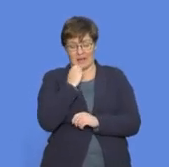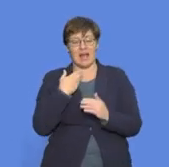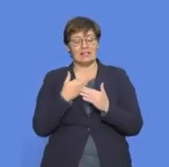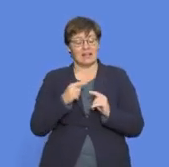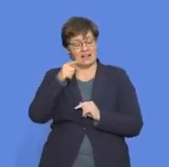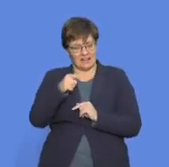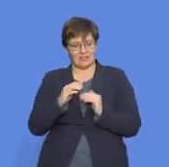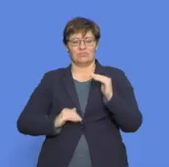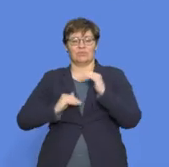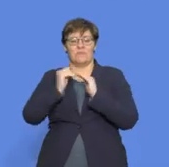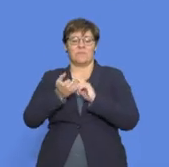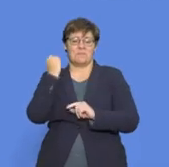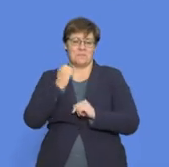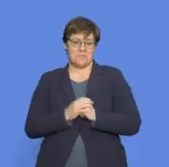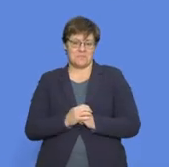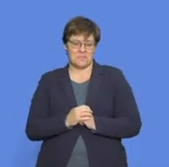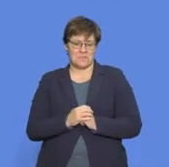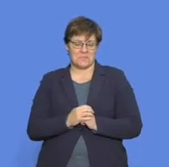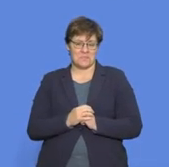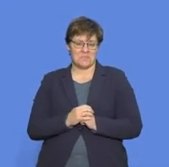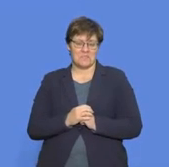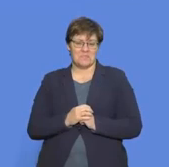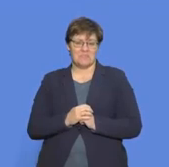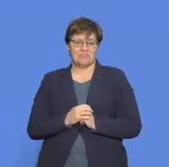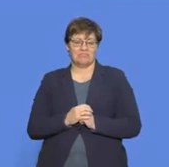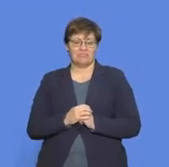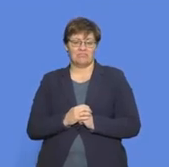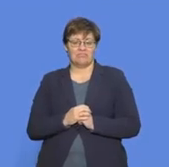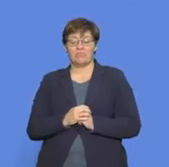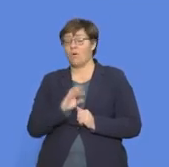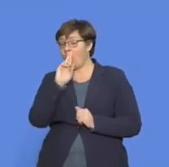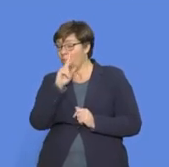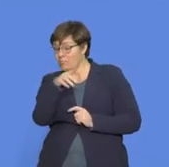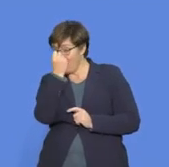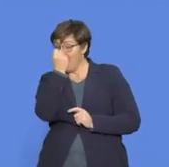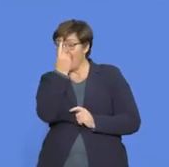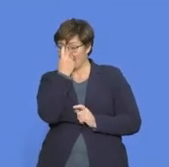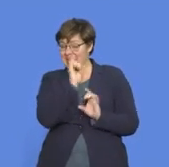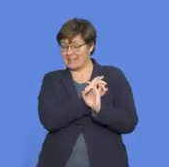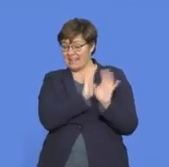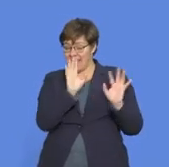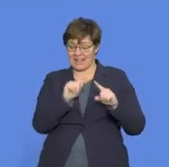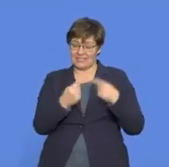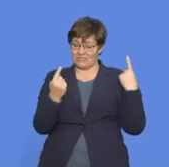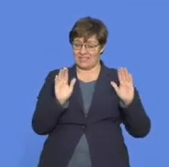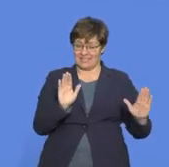top. Okay, so I hope you guys are understanding the difference